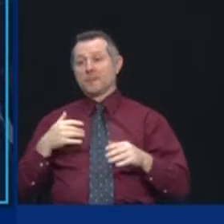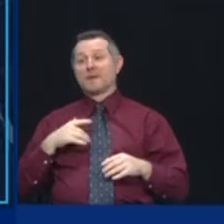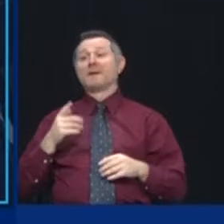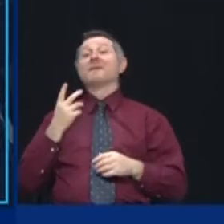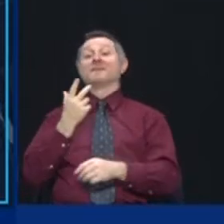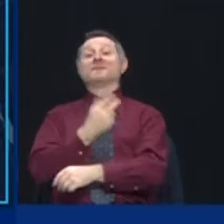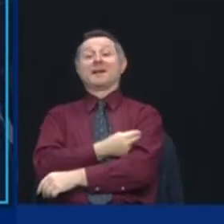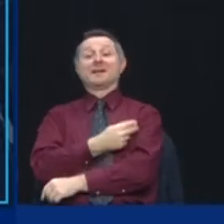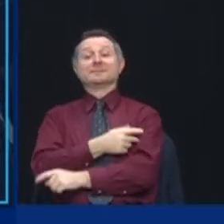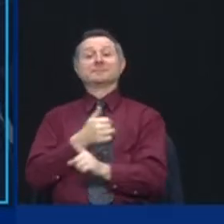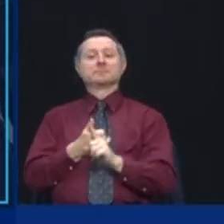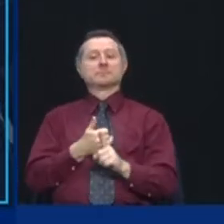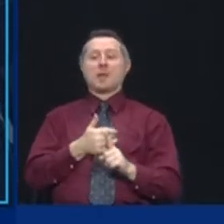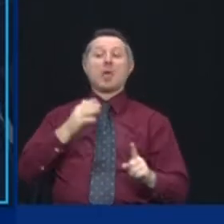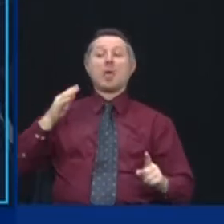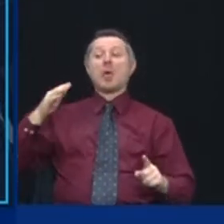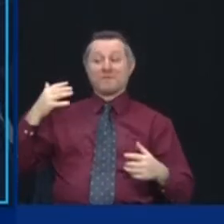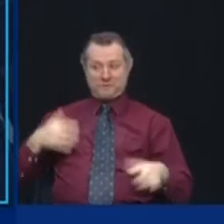Vaccinated people,